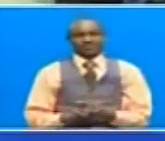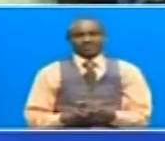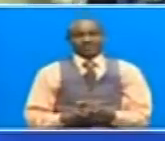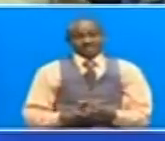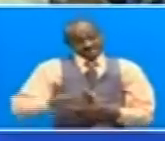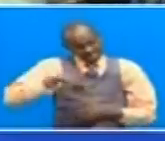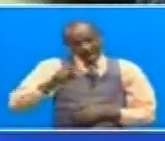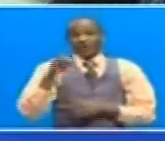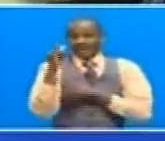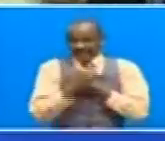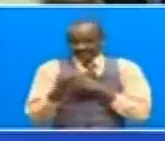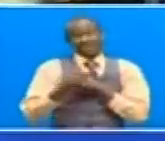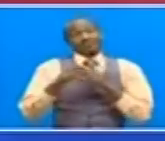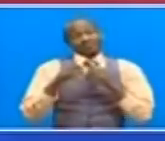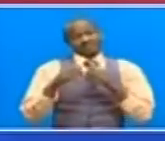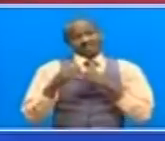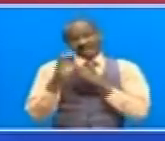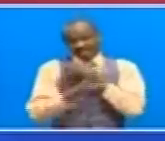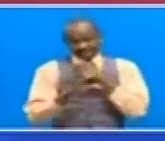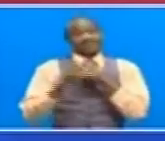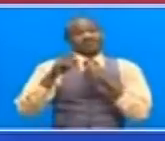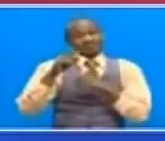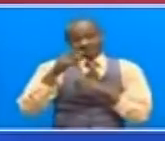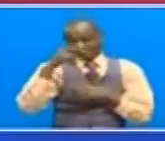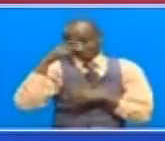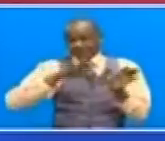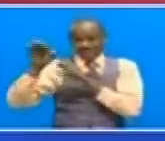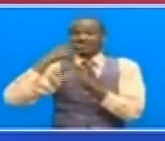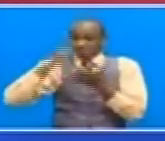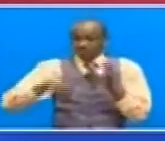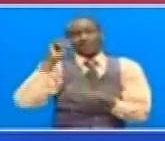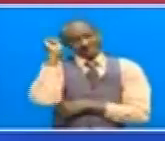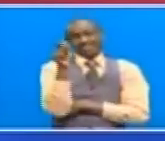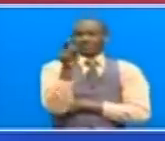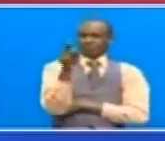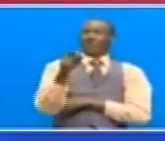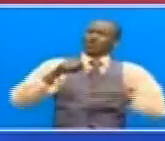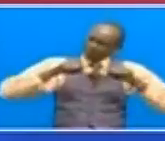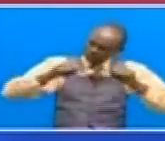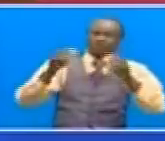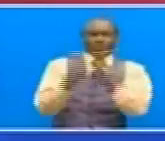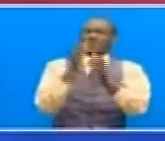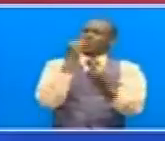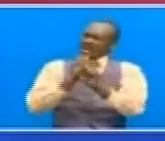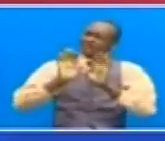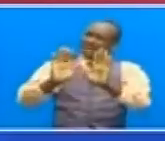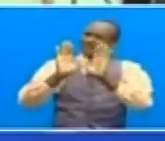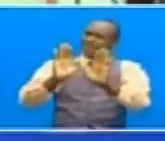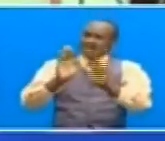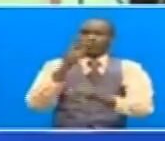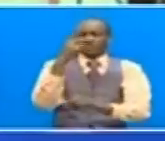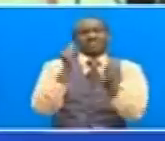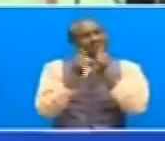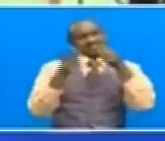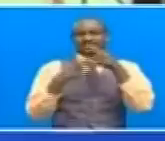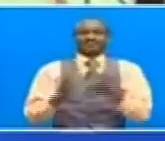And now the country's parliament has given a nod to the 57-year-old president to go ahead and run again in